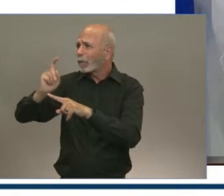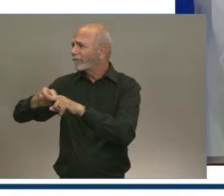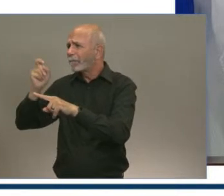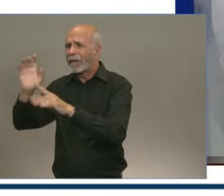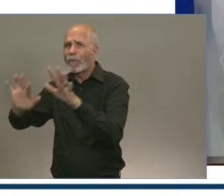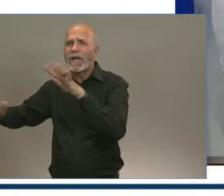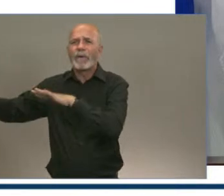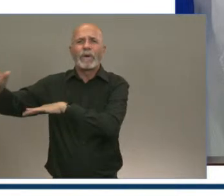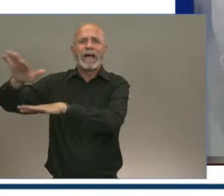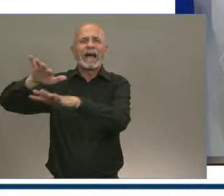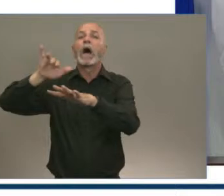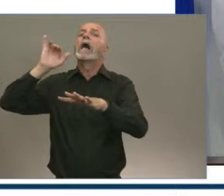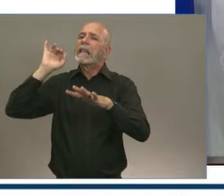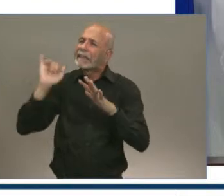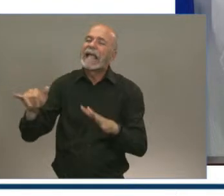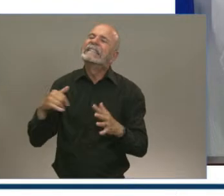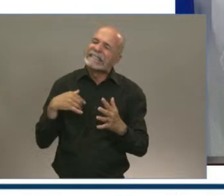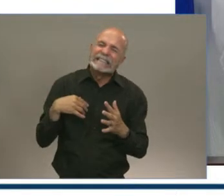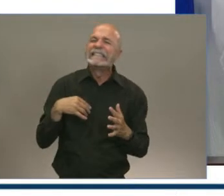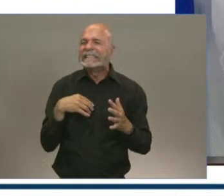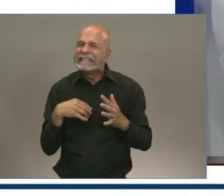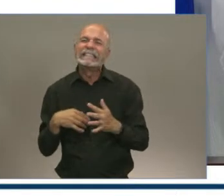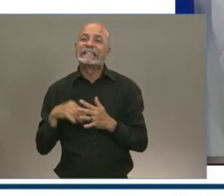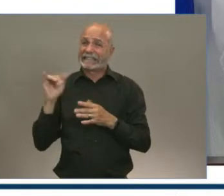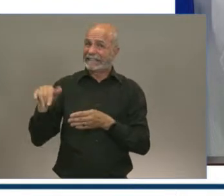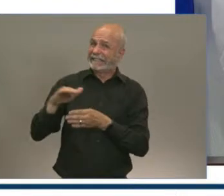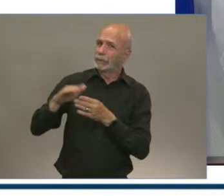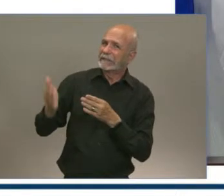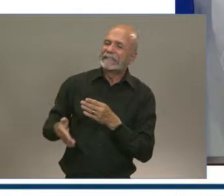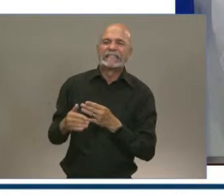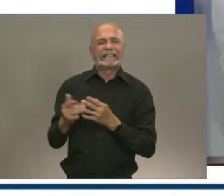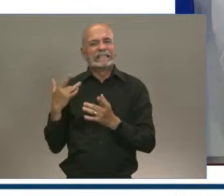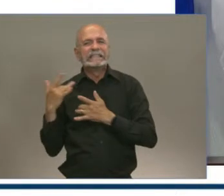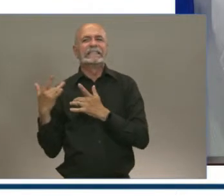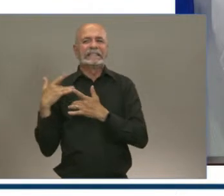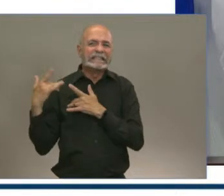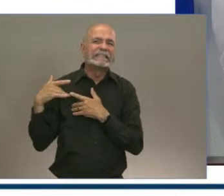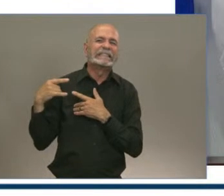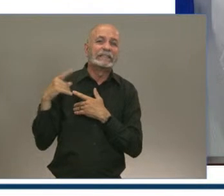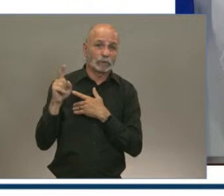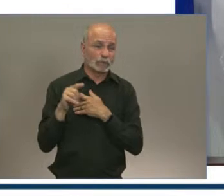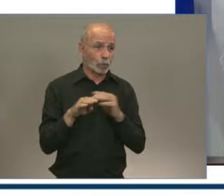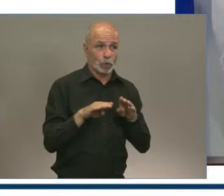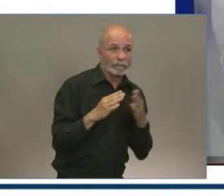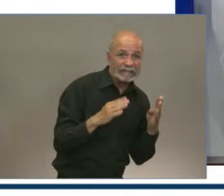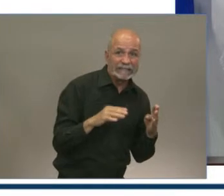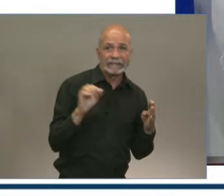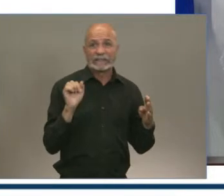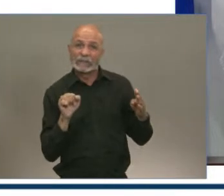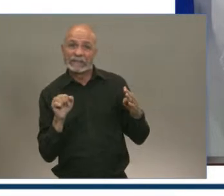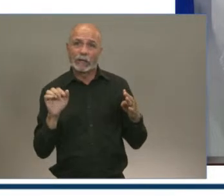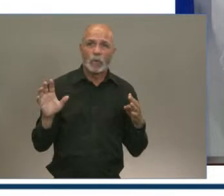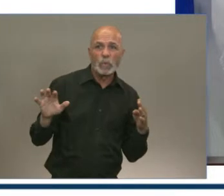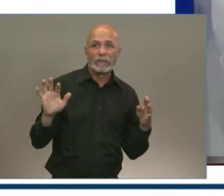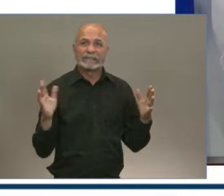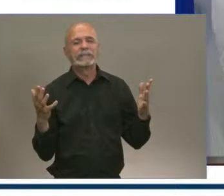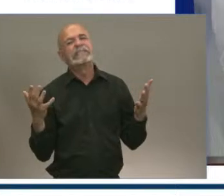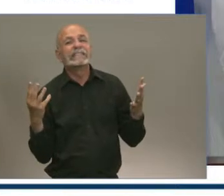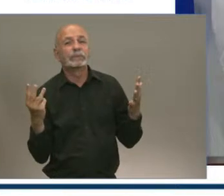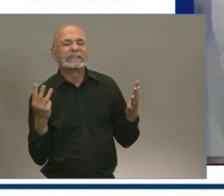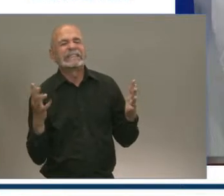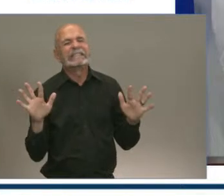a bit of an art for public health to make their own determinations on what they're seeing with their public health officers on the ground,